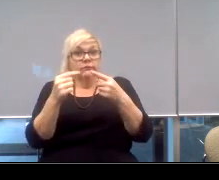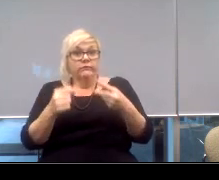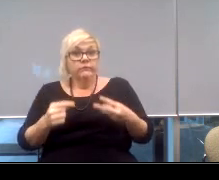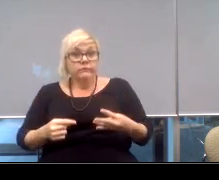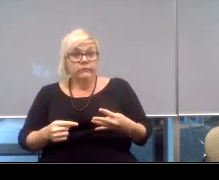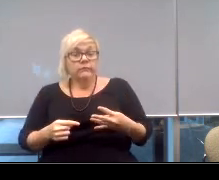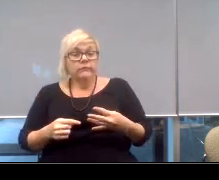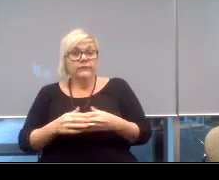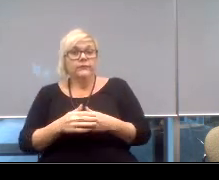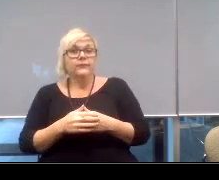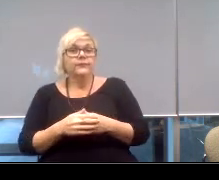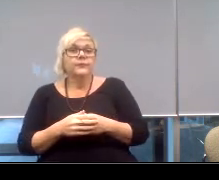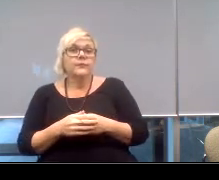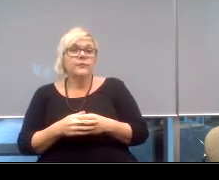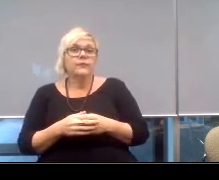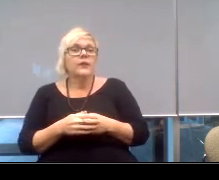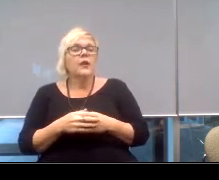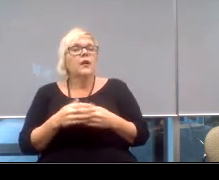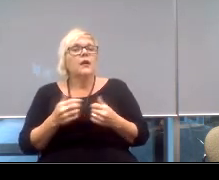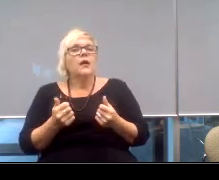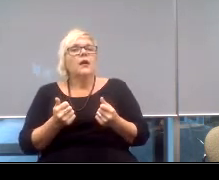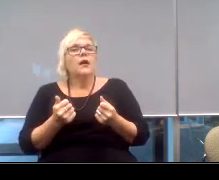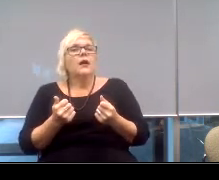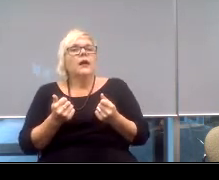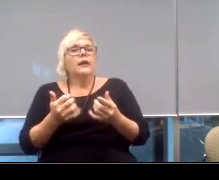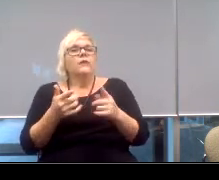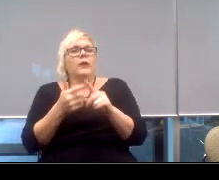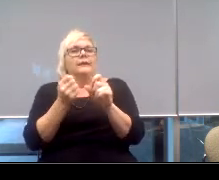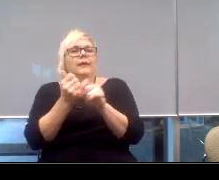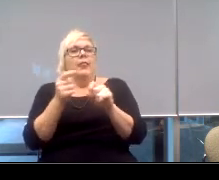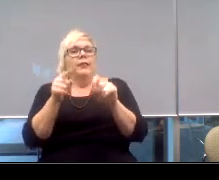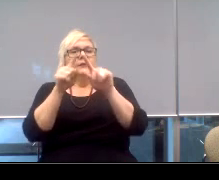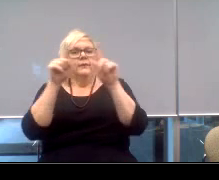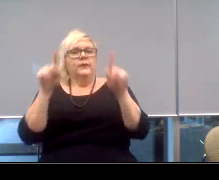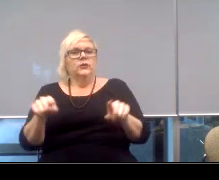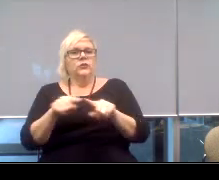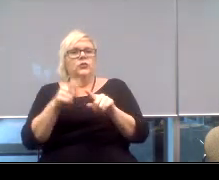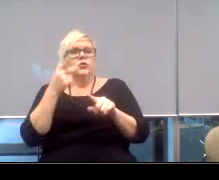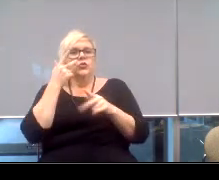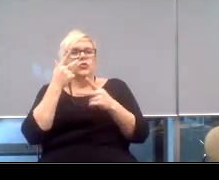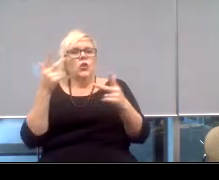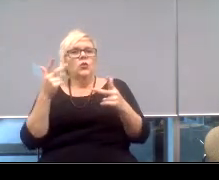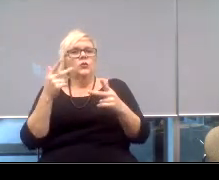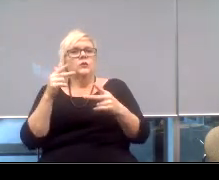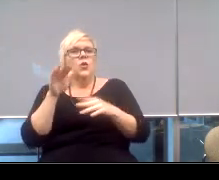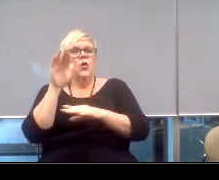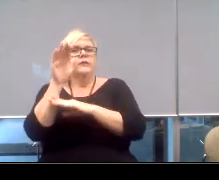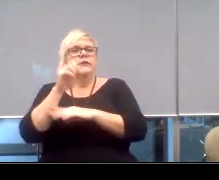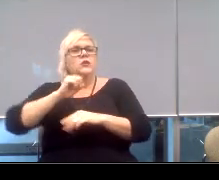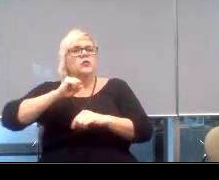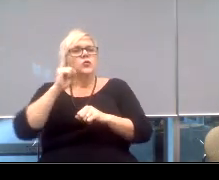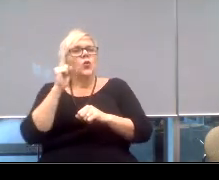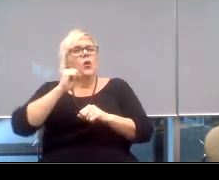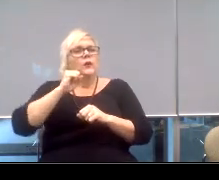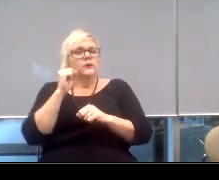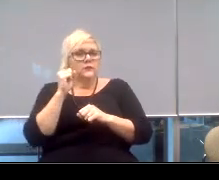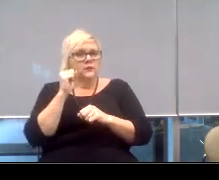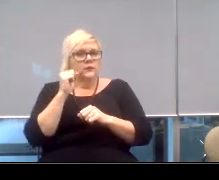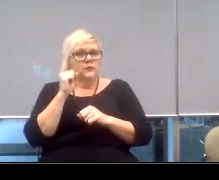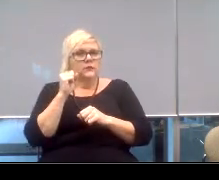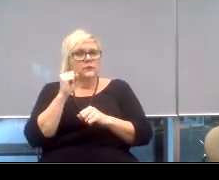a distance. As an example, this image shows a Scottish team, and it's a